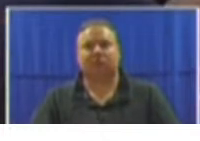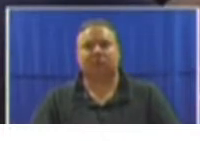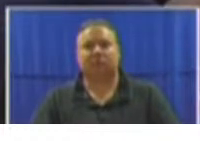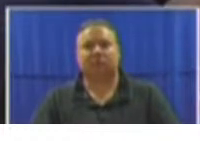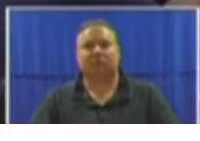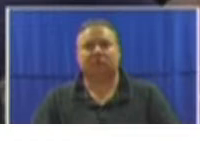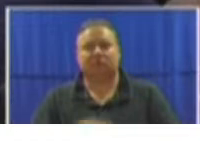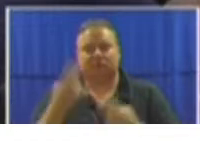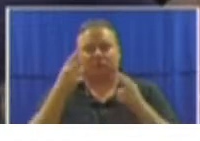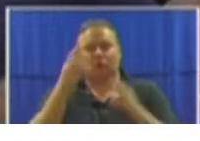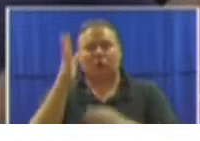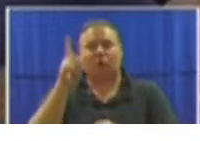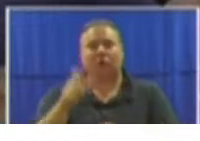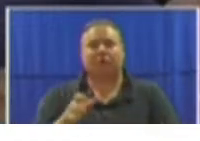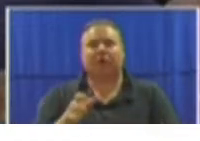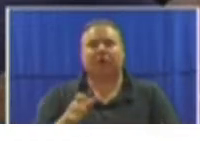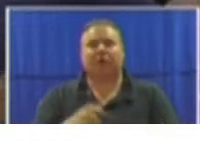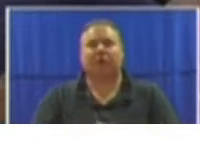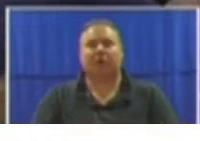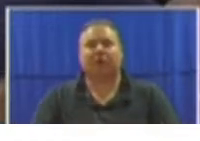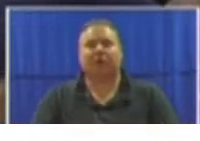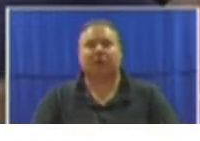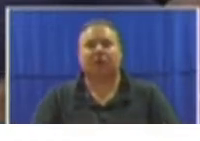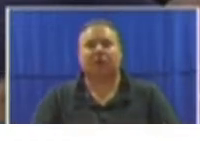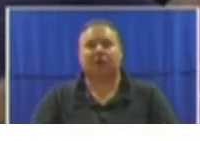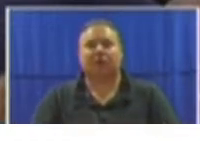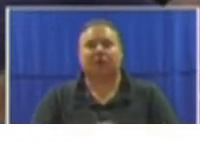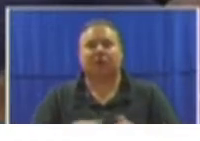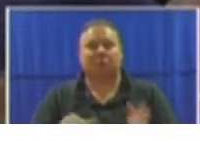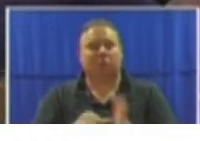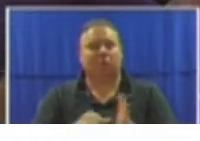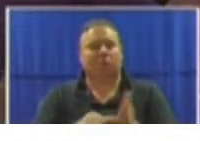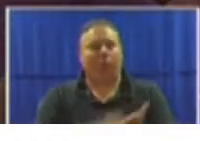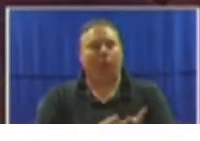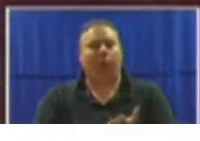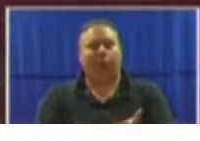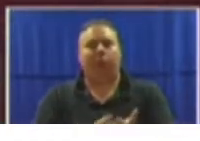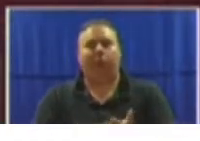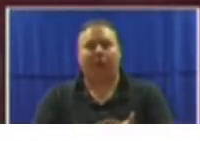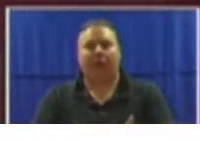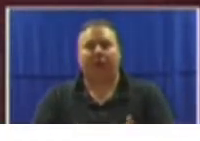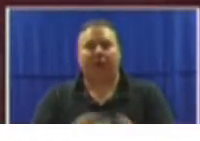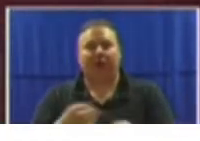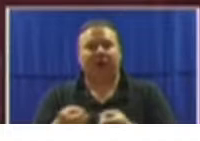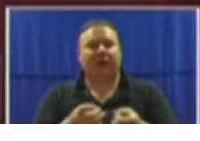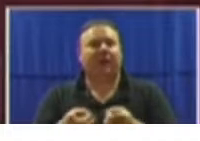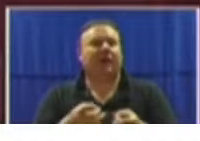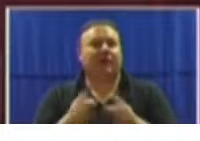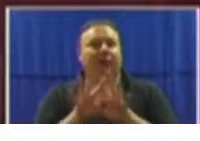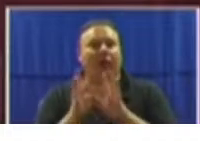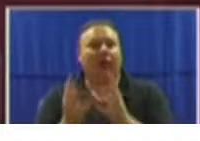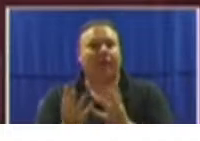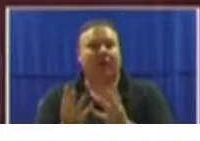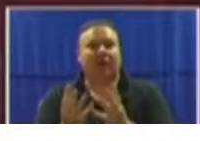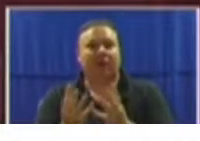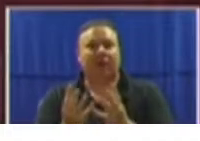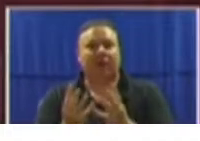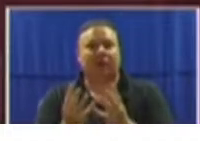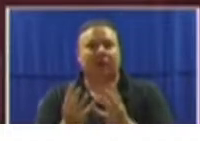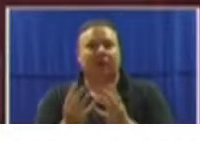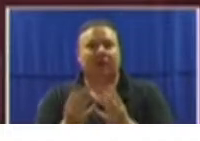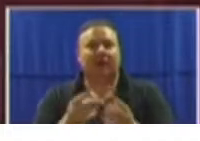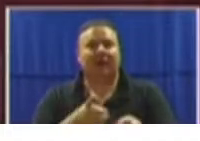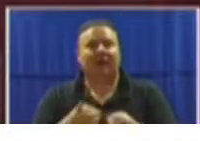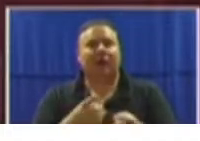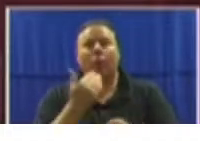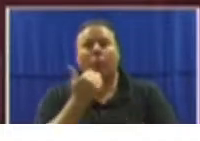Honourable Speaker, this is a very important debate, and it does not only deal with the Cabinet, it basically deals with the ANC